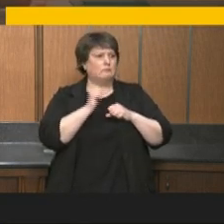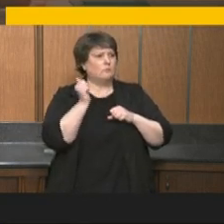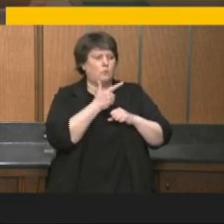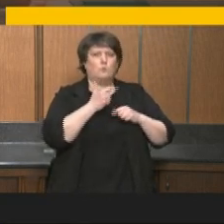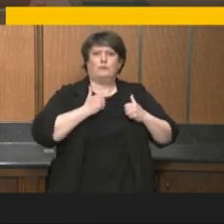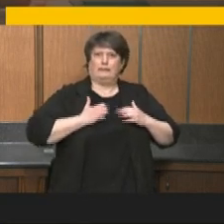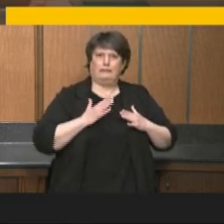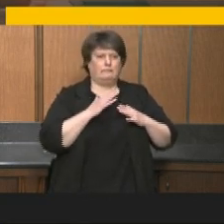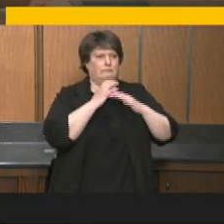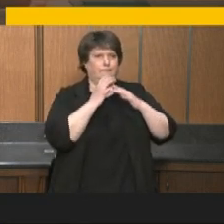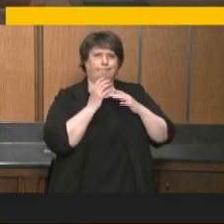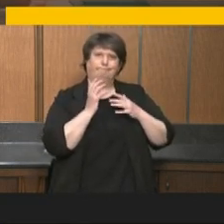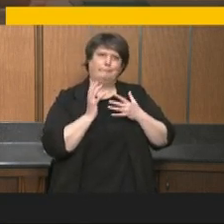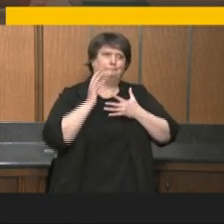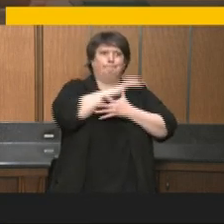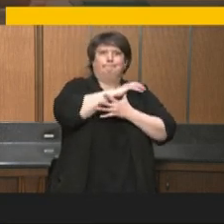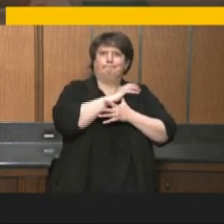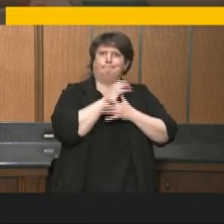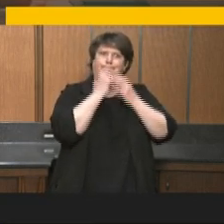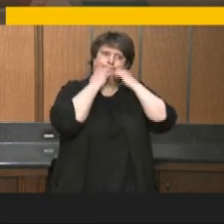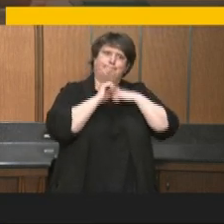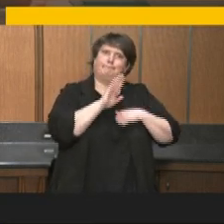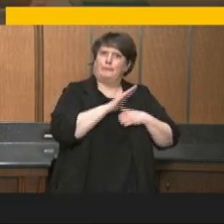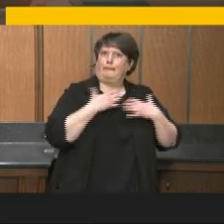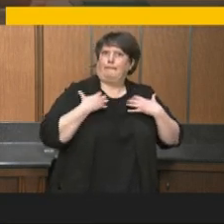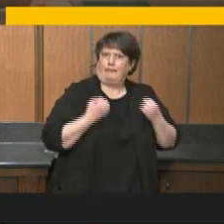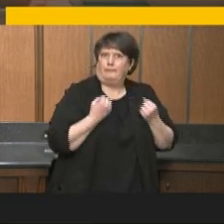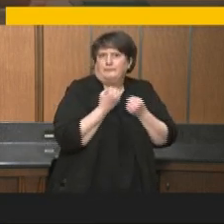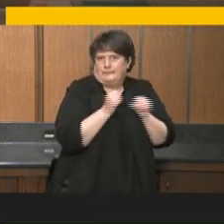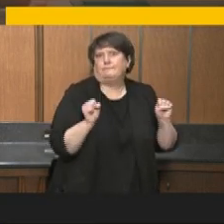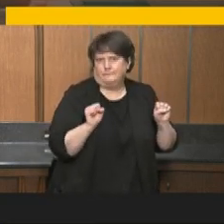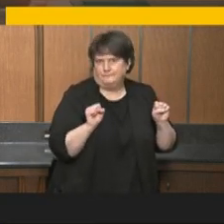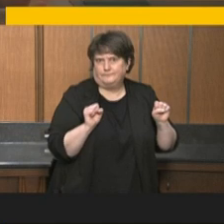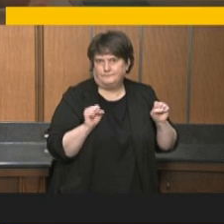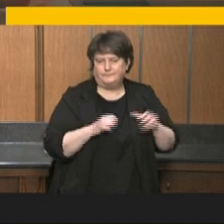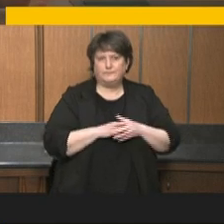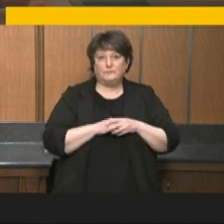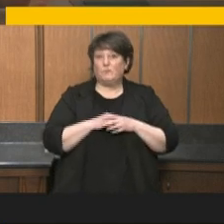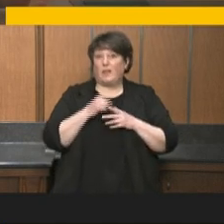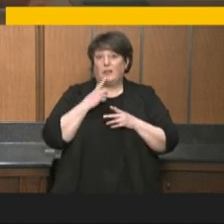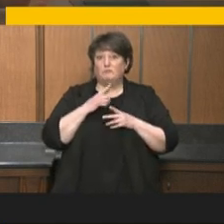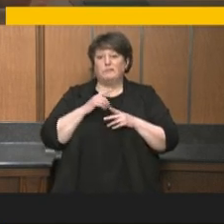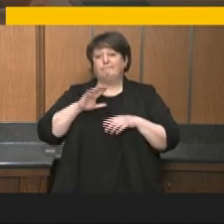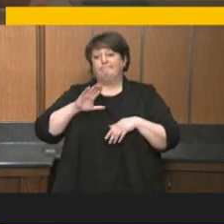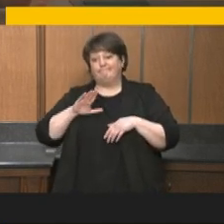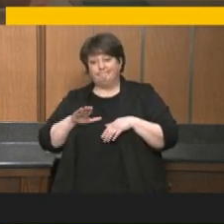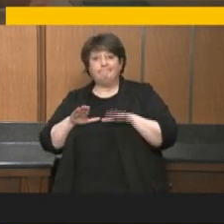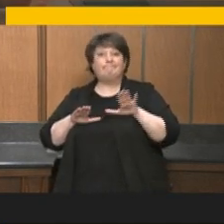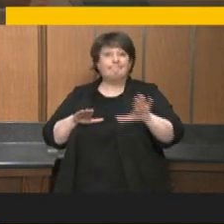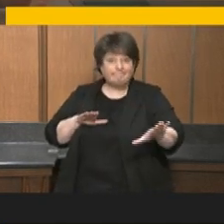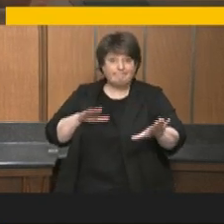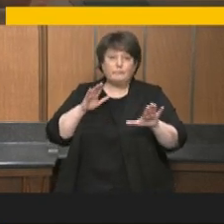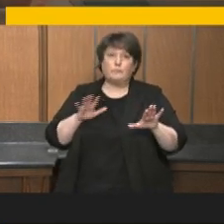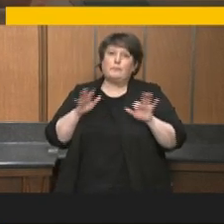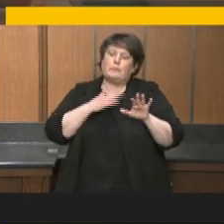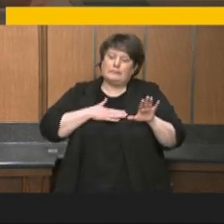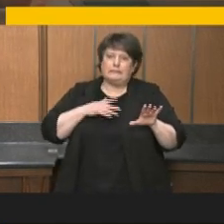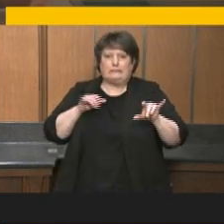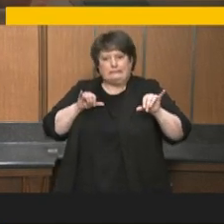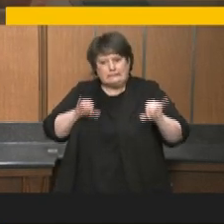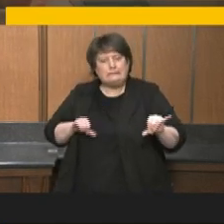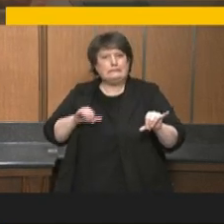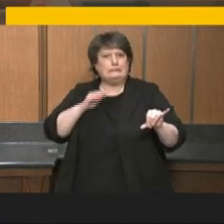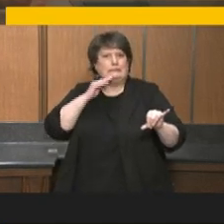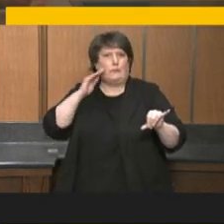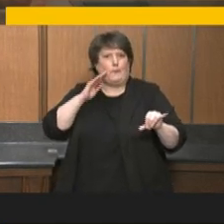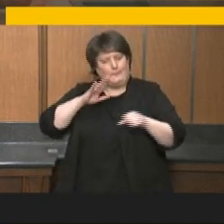which is our first and greatest priority. In both of our countries, we are encouraging people to stay home, not to